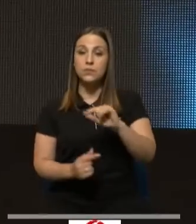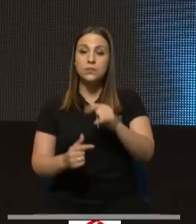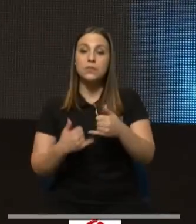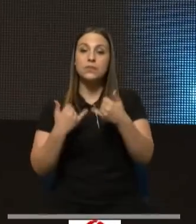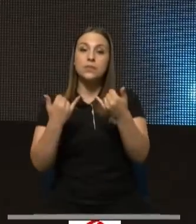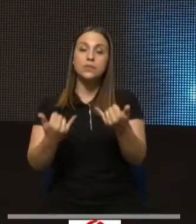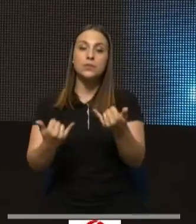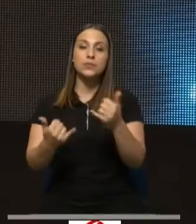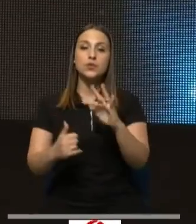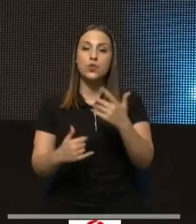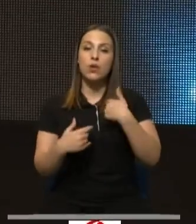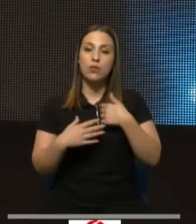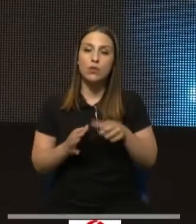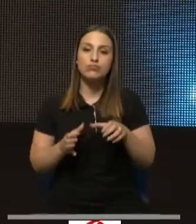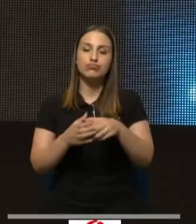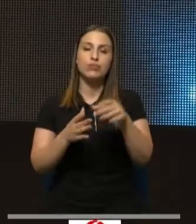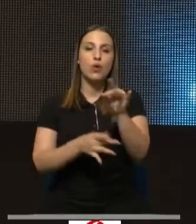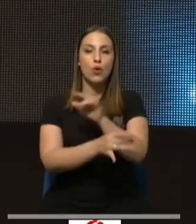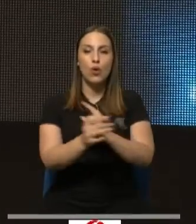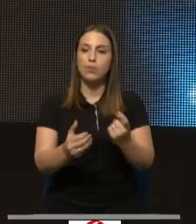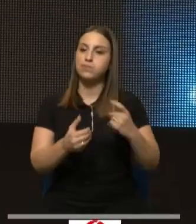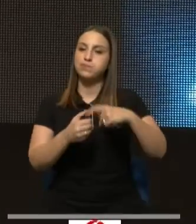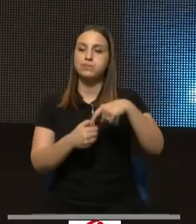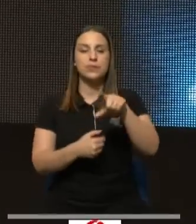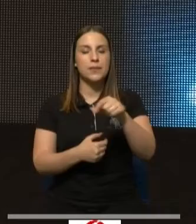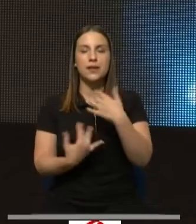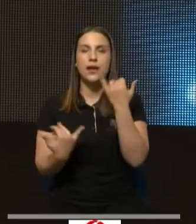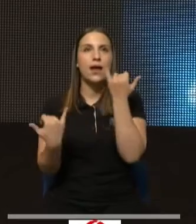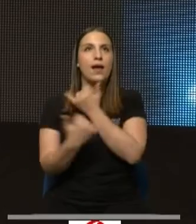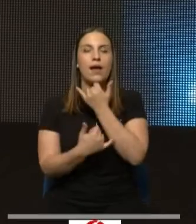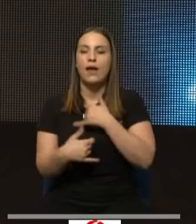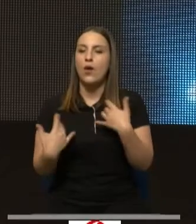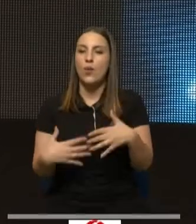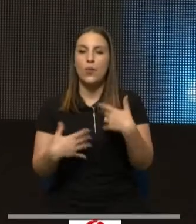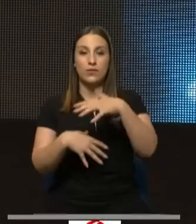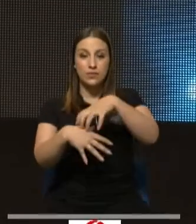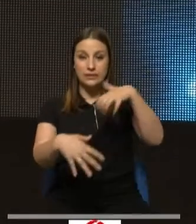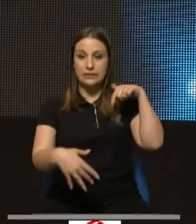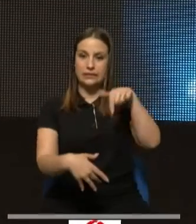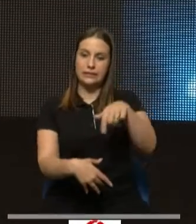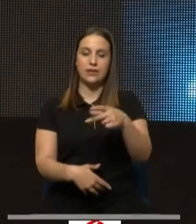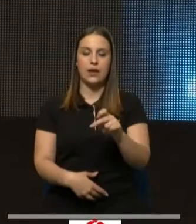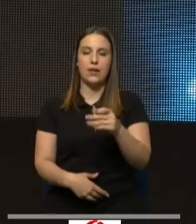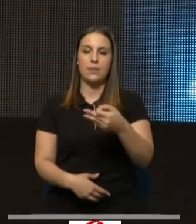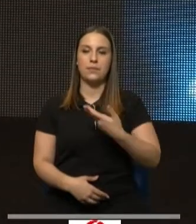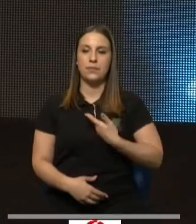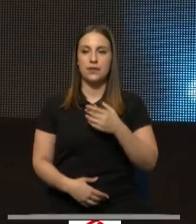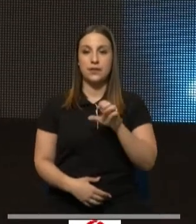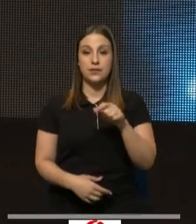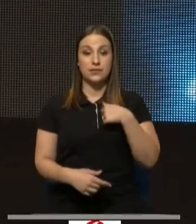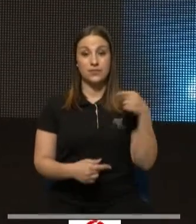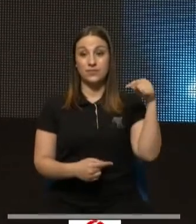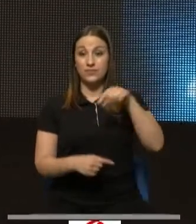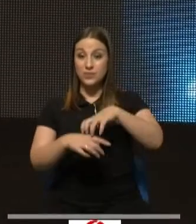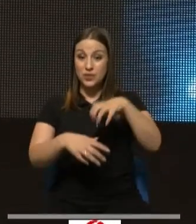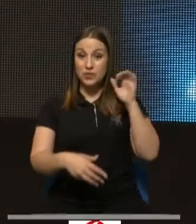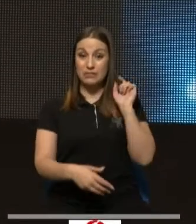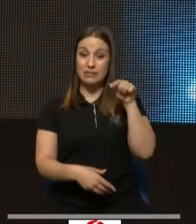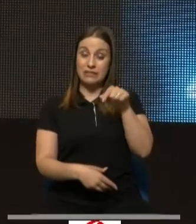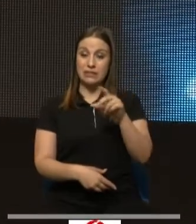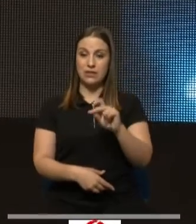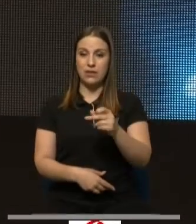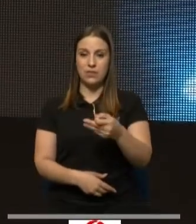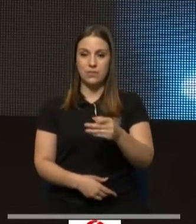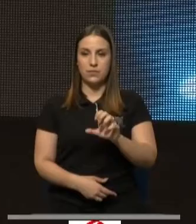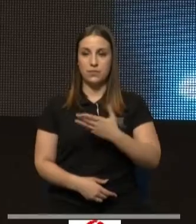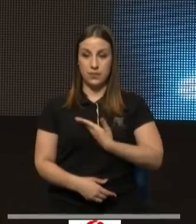Portugal and when I was the European Commissioner, it was always a joy to come to the APDC Congress. To come to